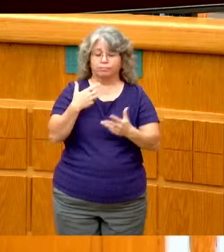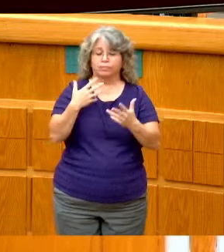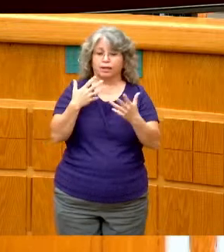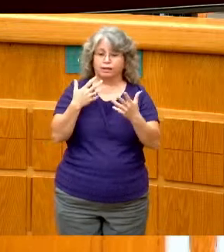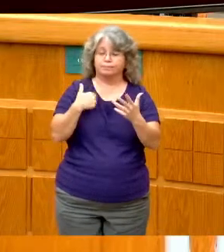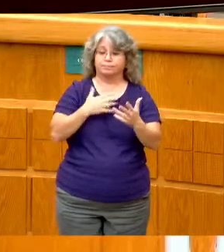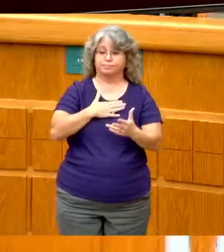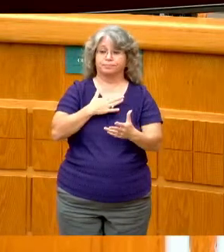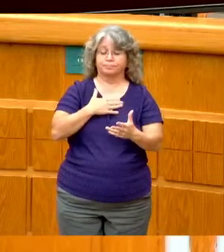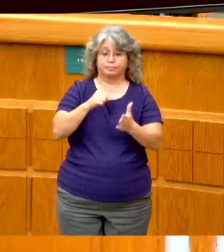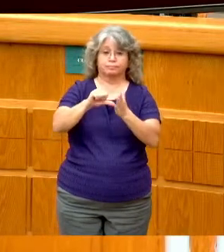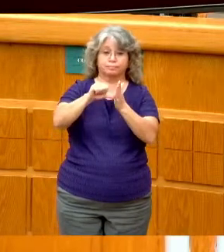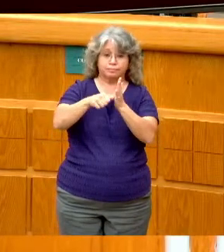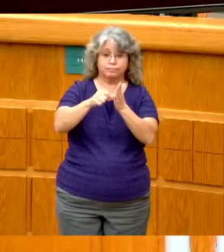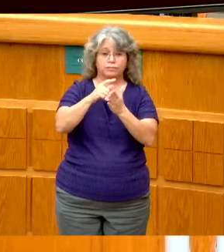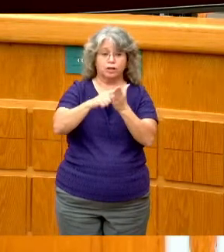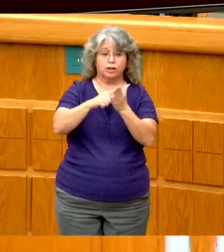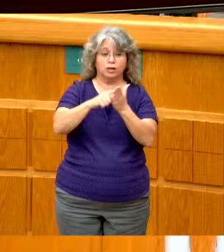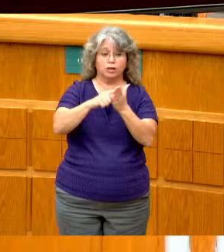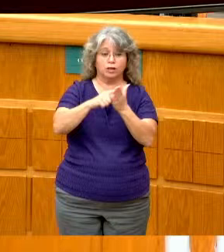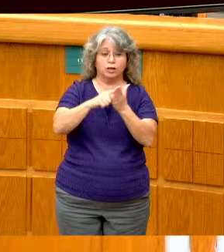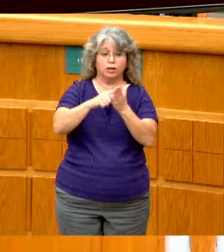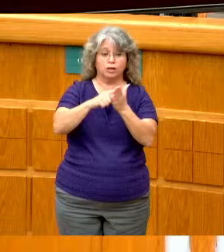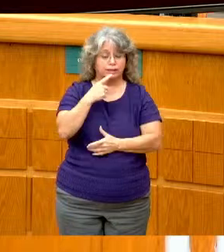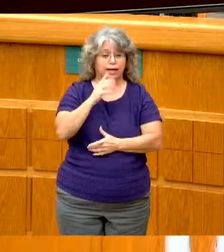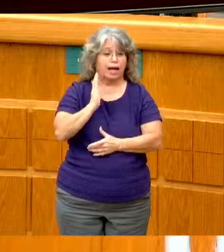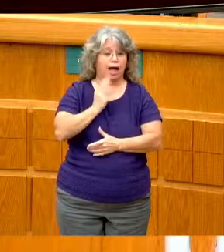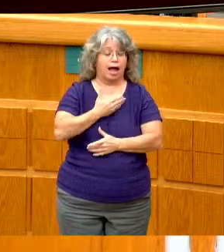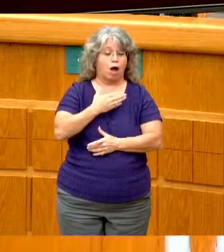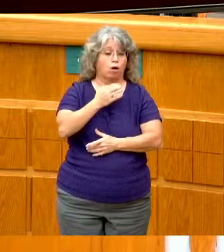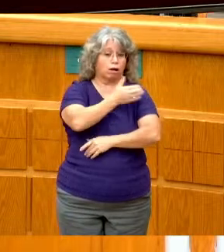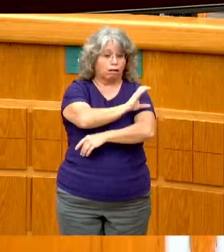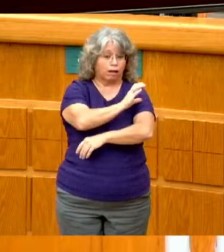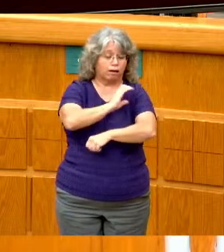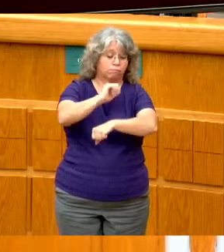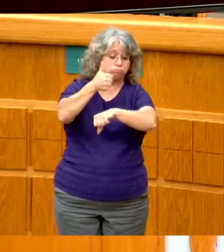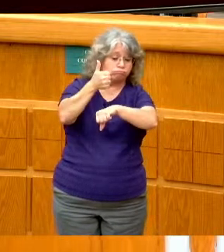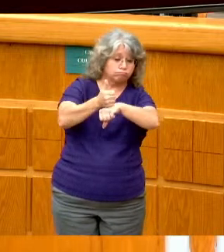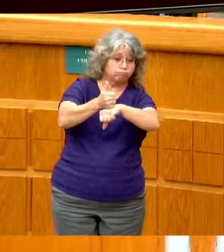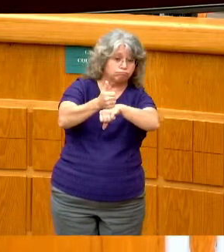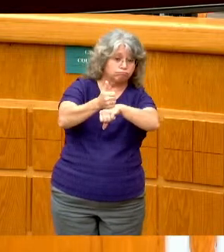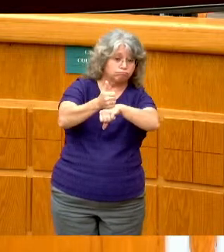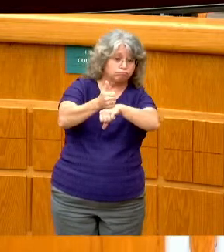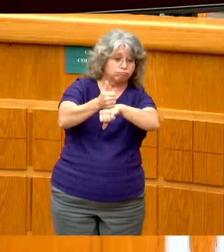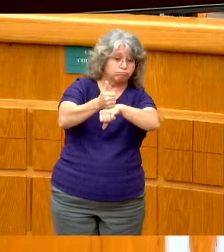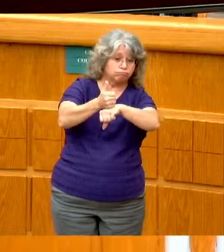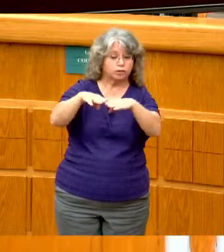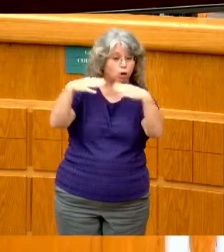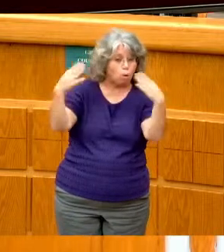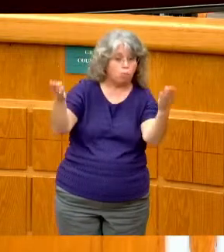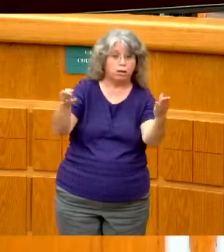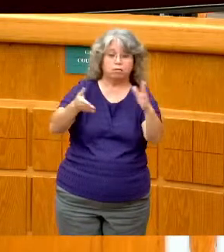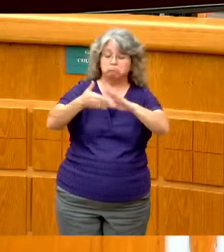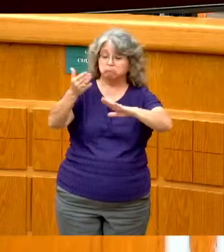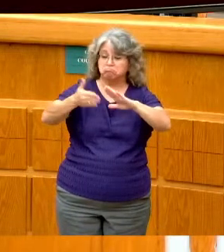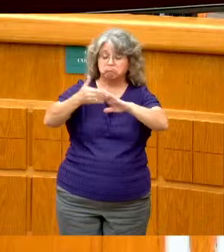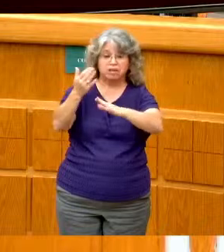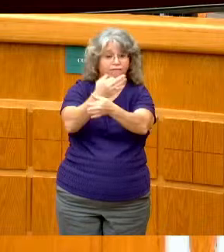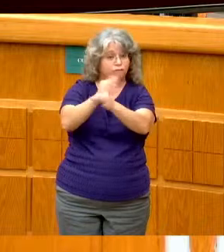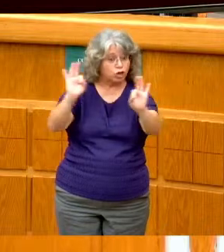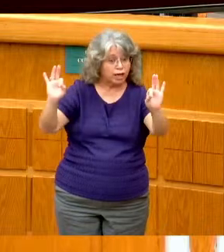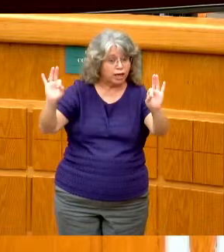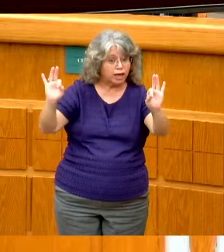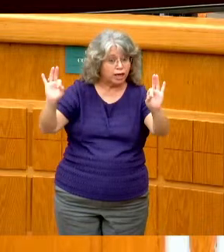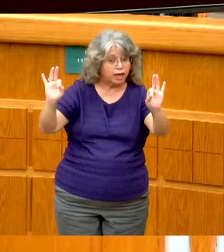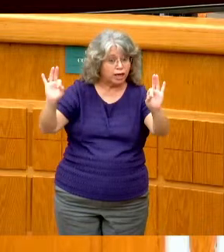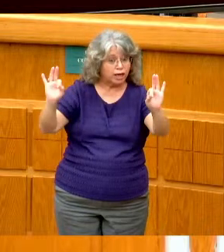our standing clinic at La Palmera Mall. It's open, it's operating, it's free, it's open late. And while our mega